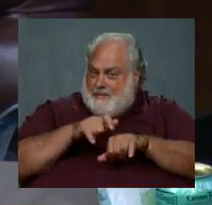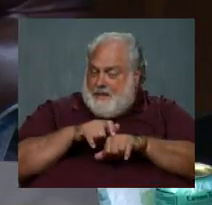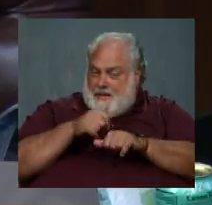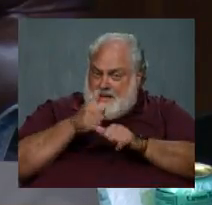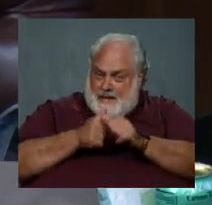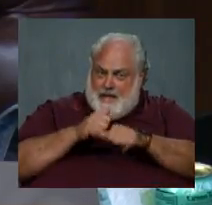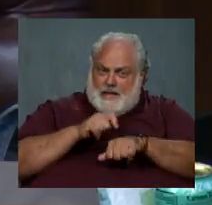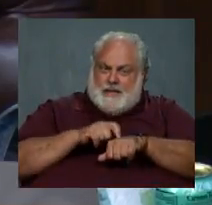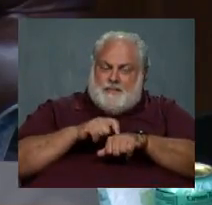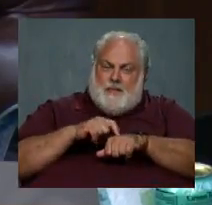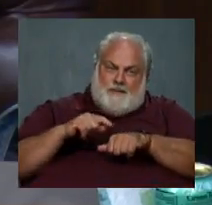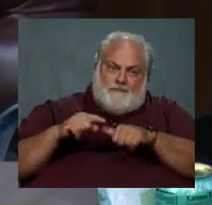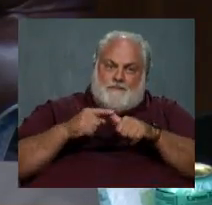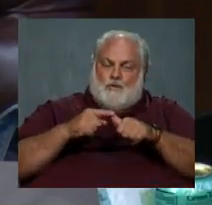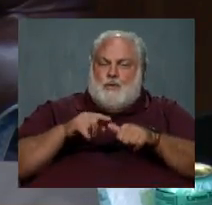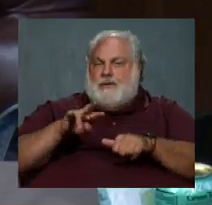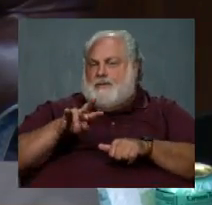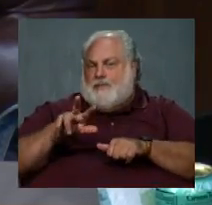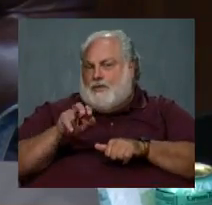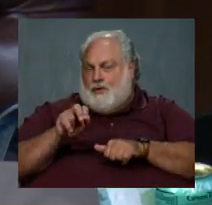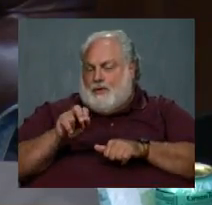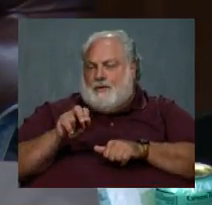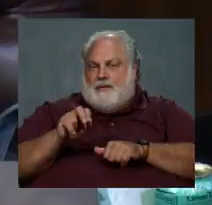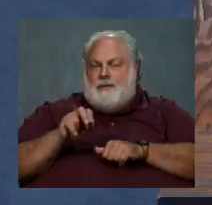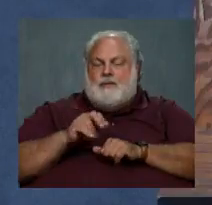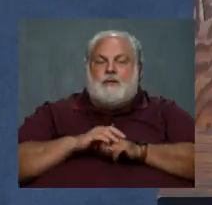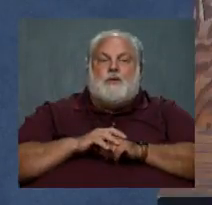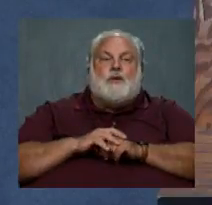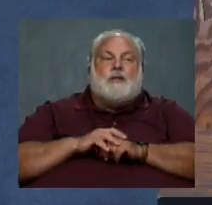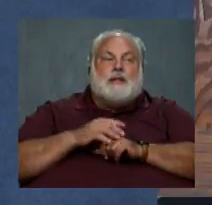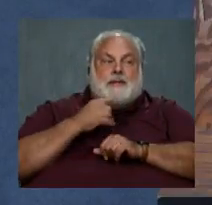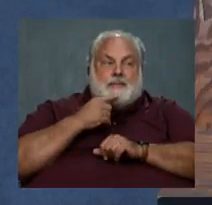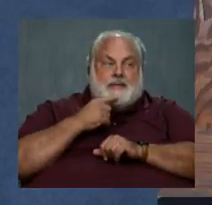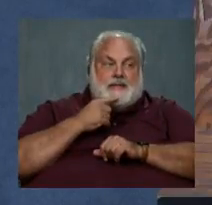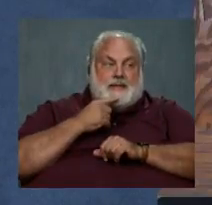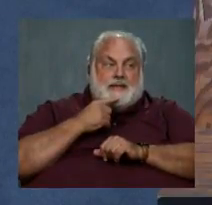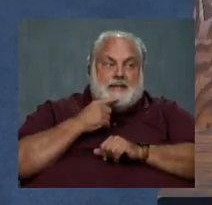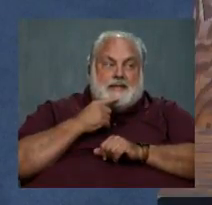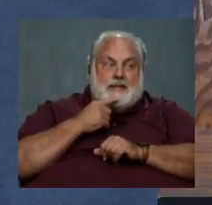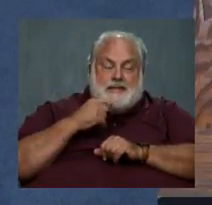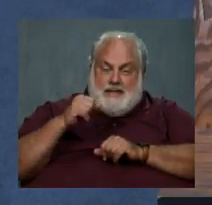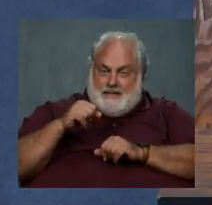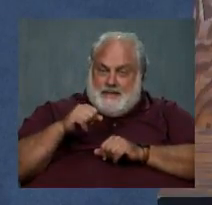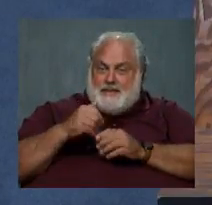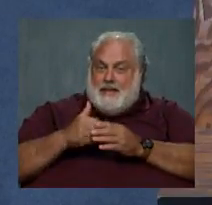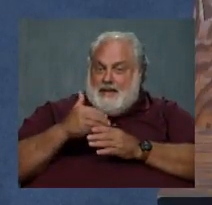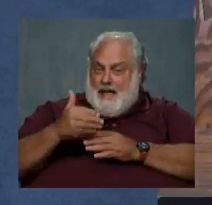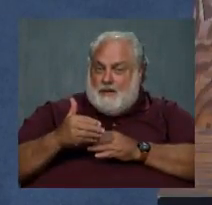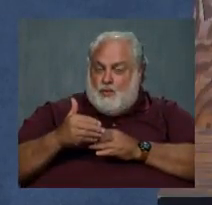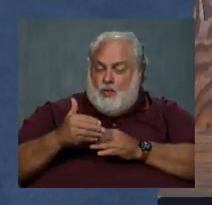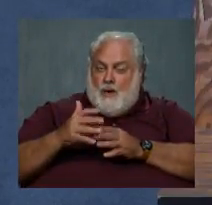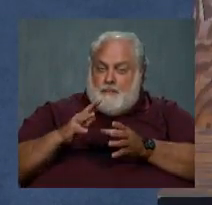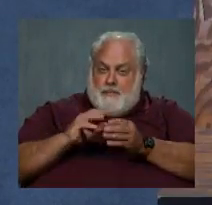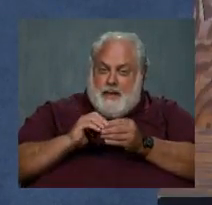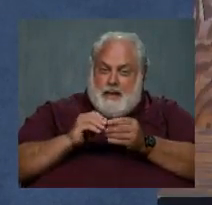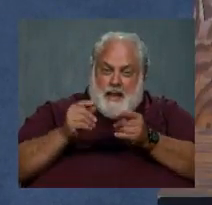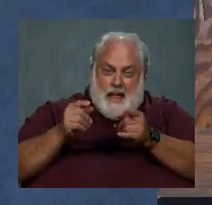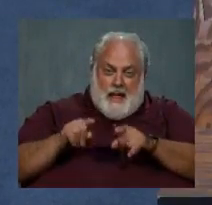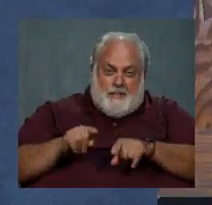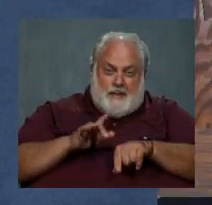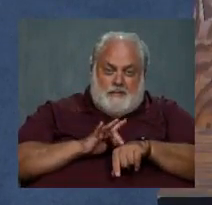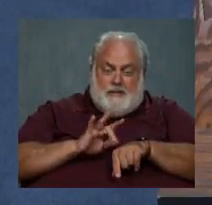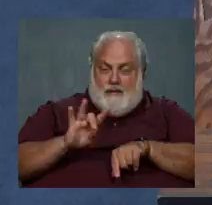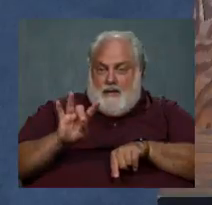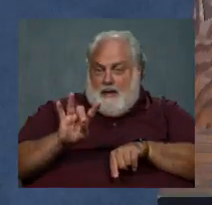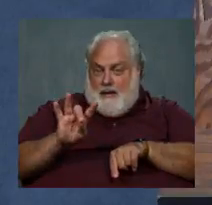know the initial meeting was at 7:30, which I thought was very interesting. The next one will be, I believe, at 8. Is that correct?